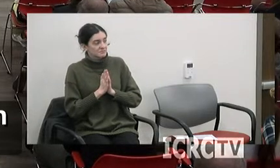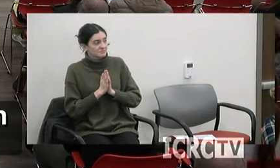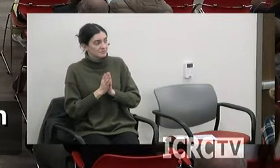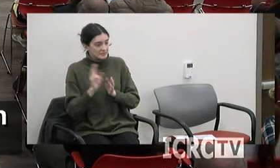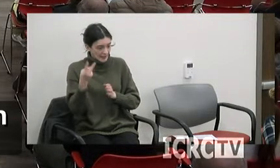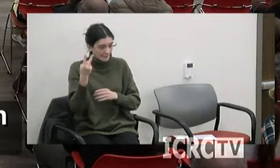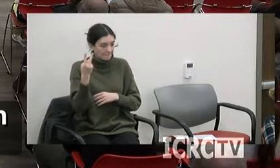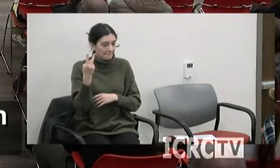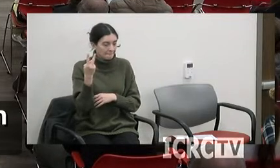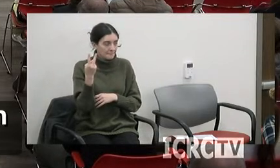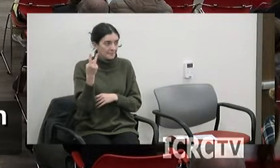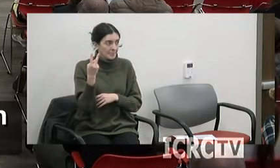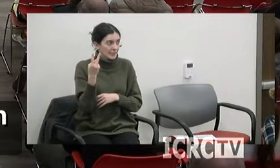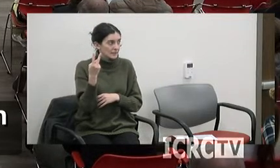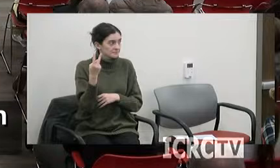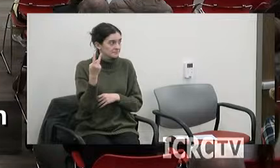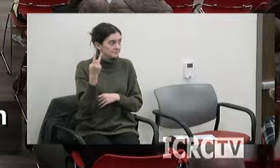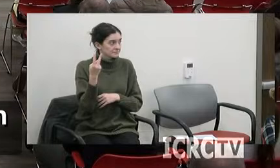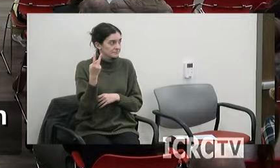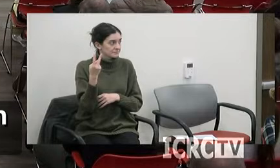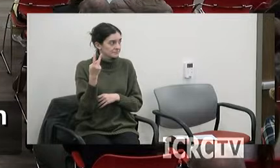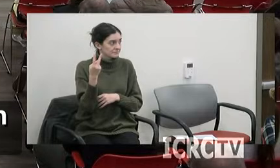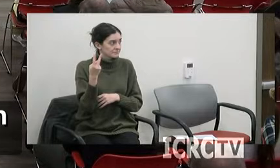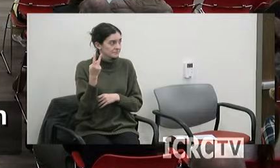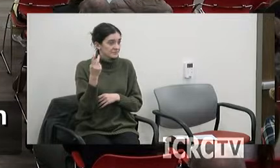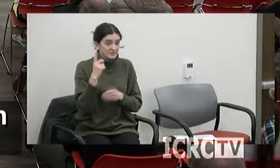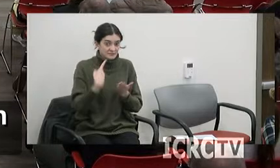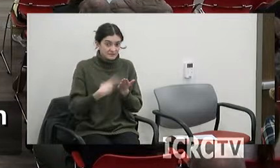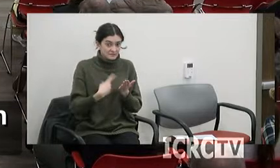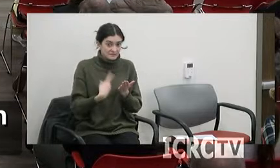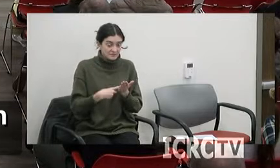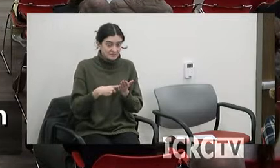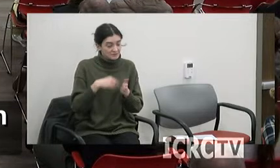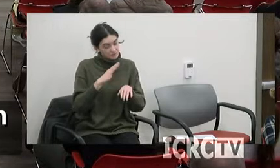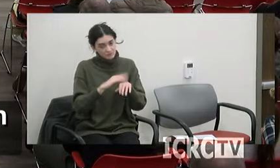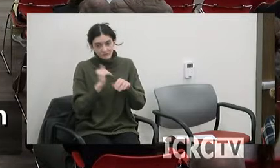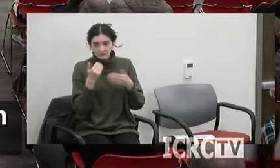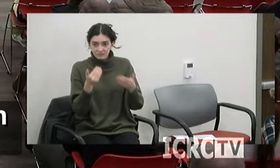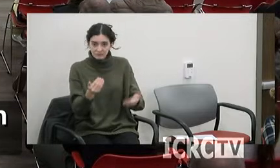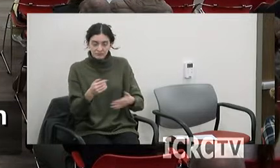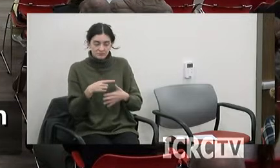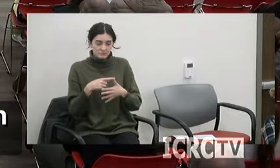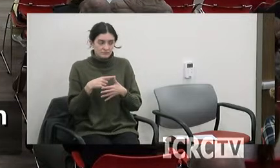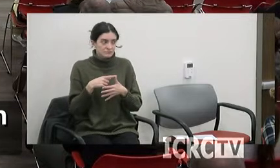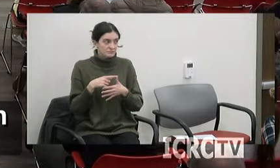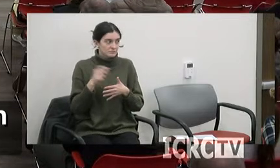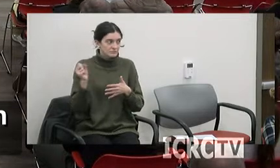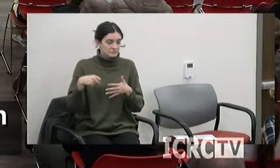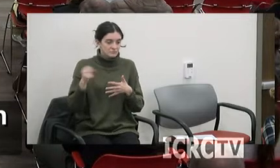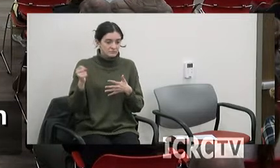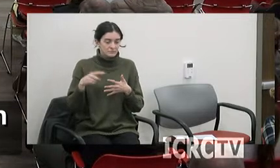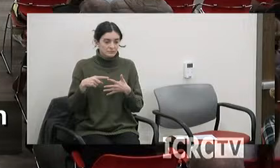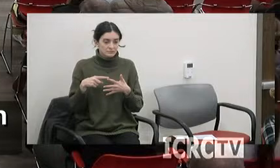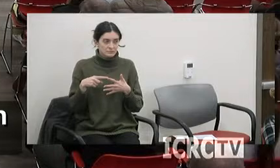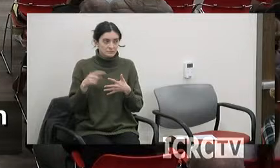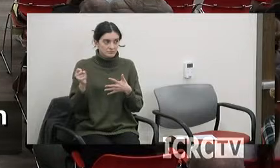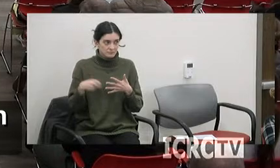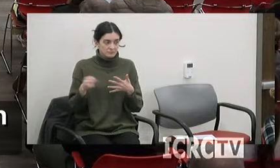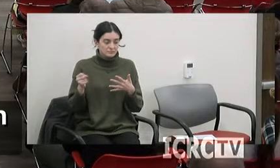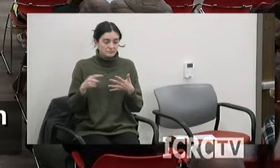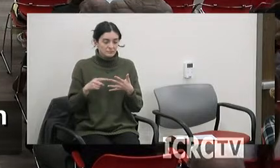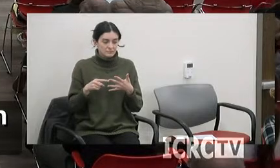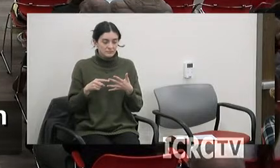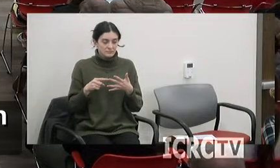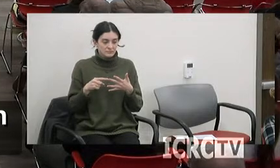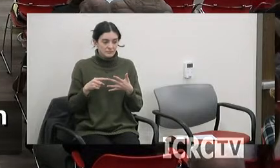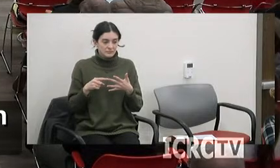Second. Any other discussion? Call roll. Mrs. Mason, Yes. Mr. Combs? Yes.